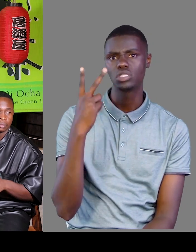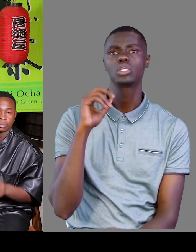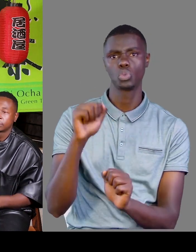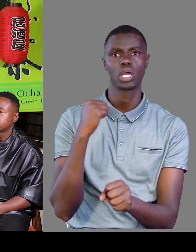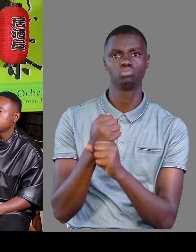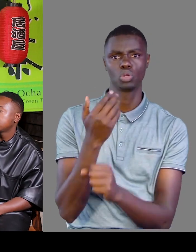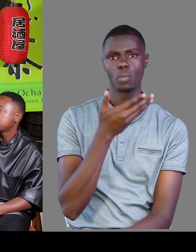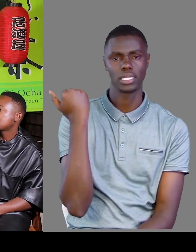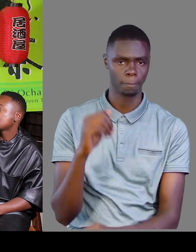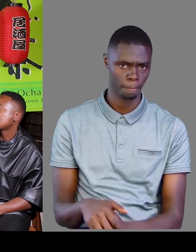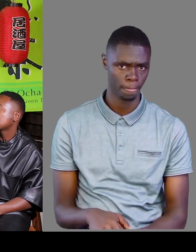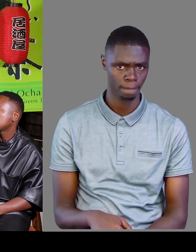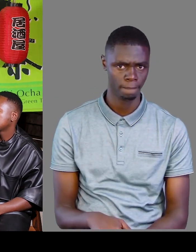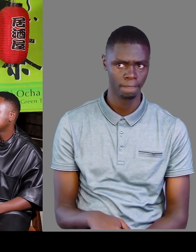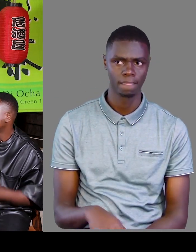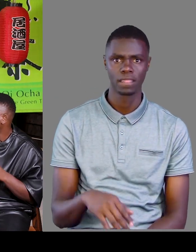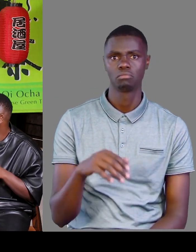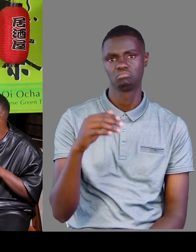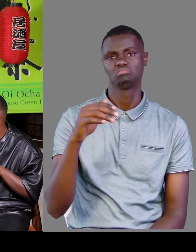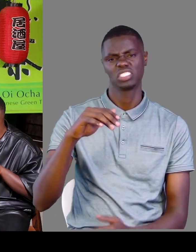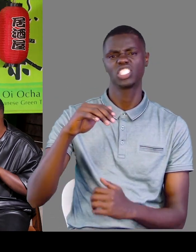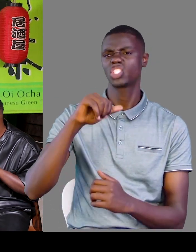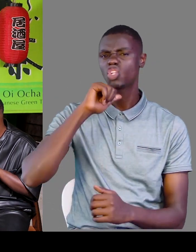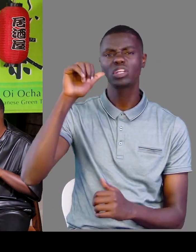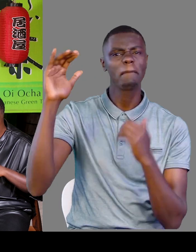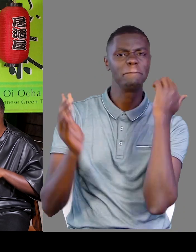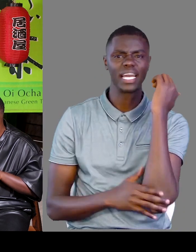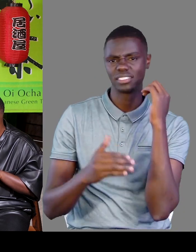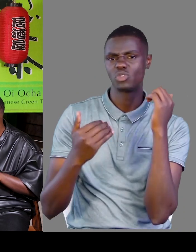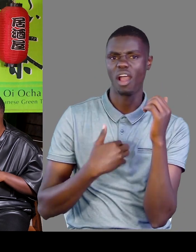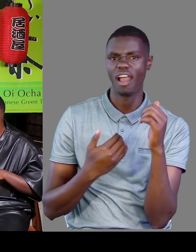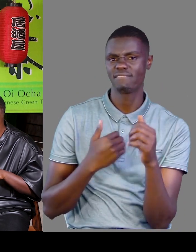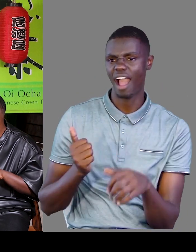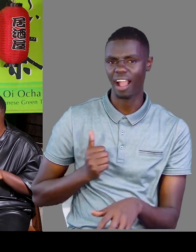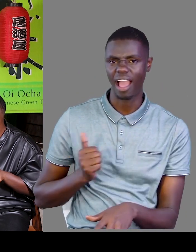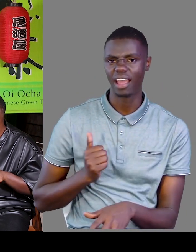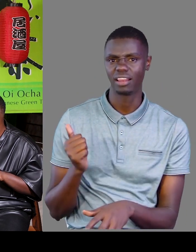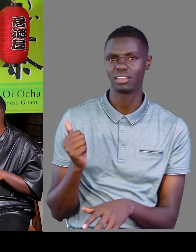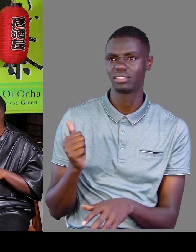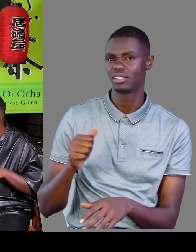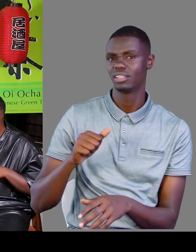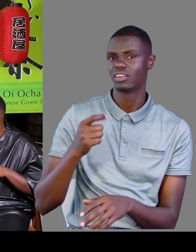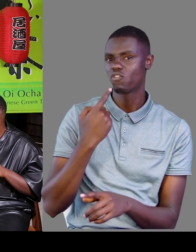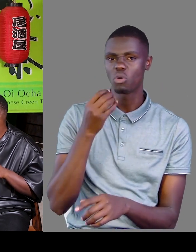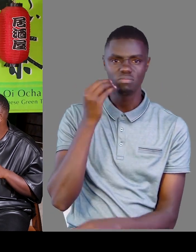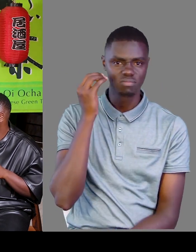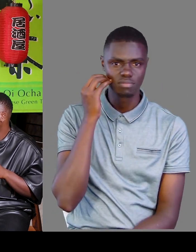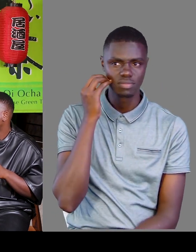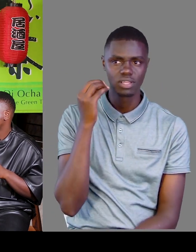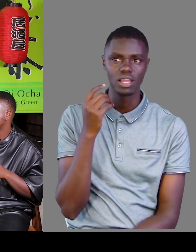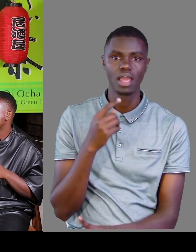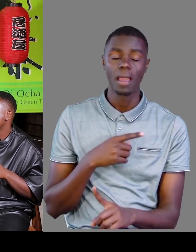do better. Simba ya kuwa na demo mtaani. But some of those mtaani chicks ndio wamefanya wase wengi